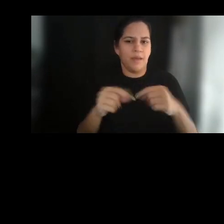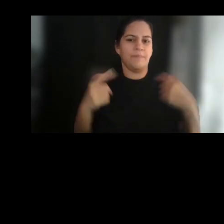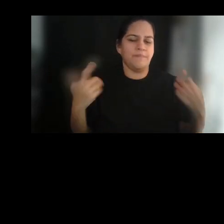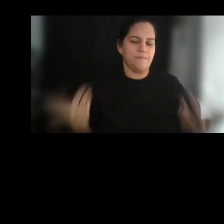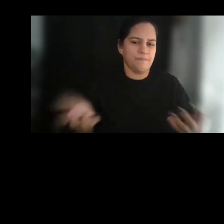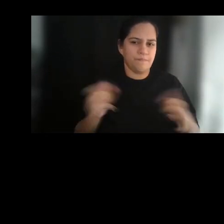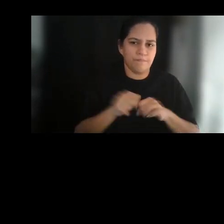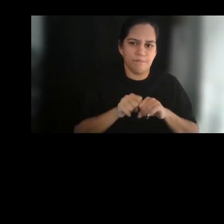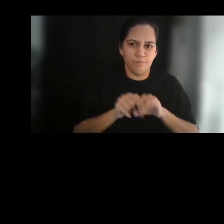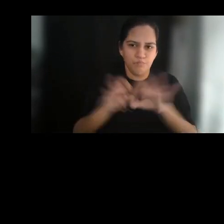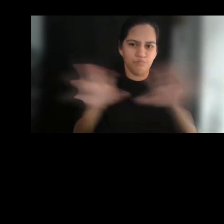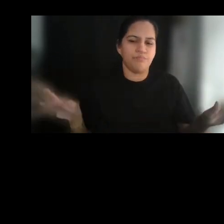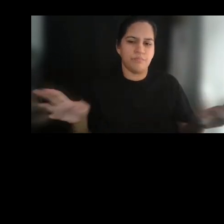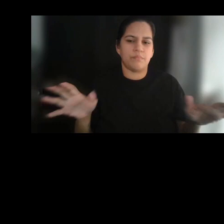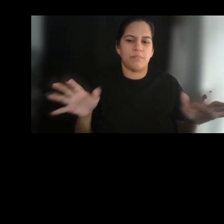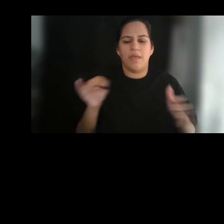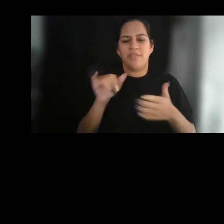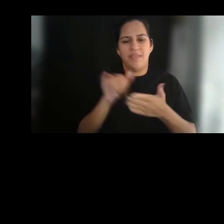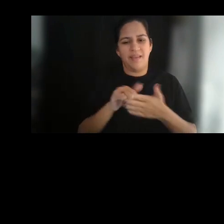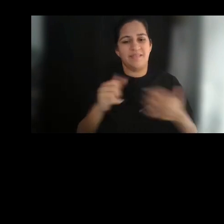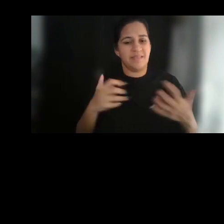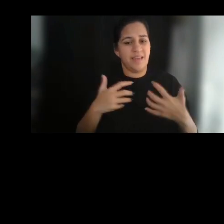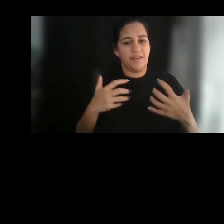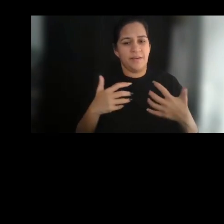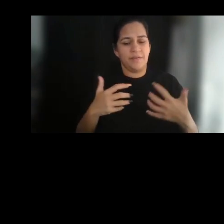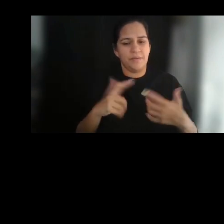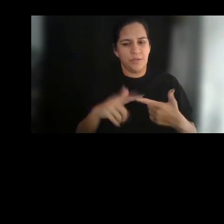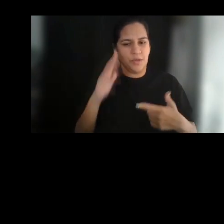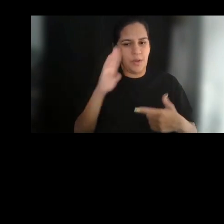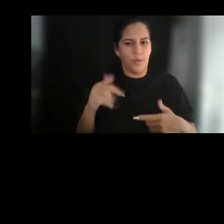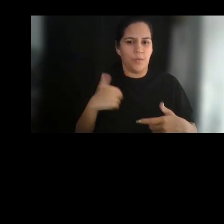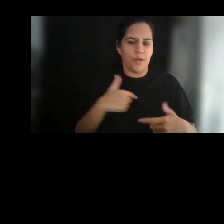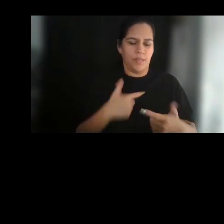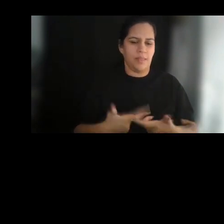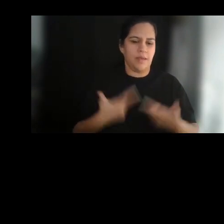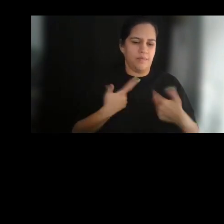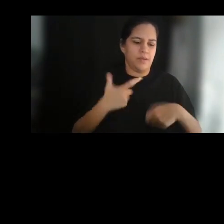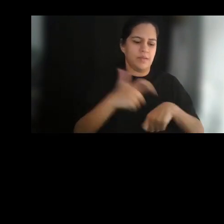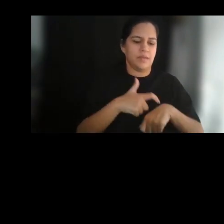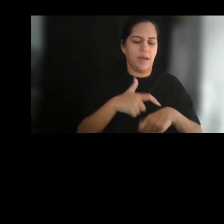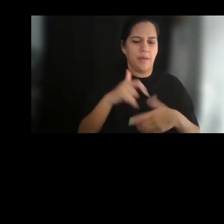That is scary to know that we are living in a time when